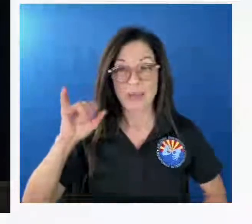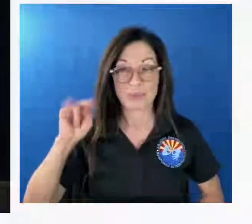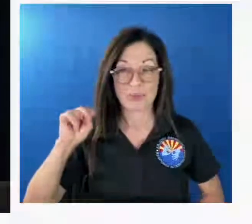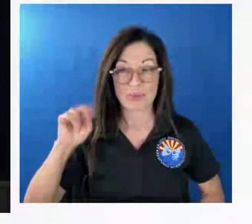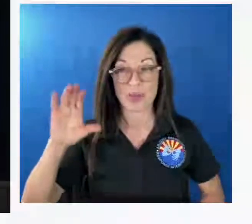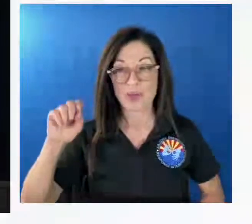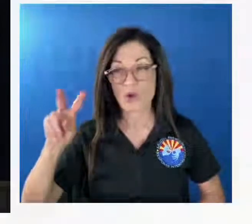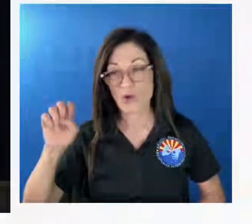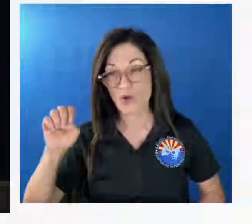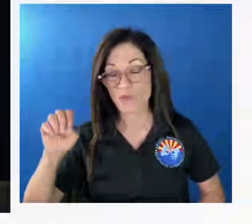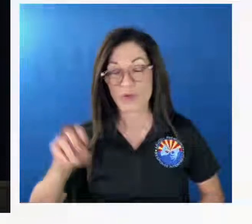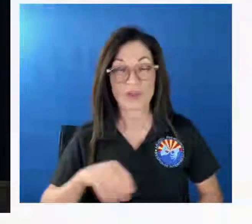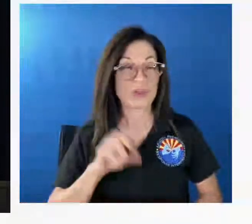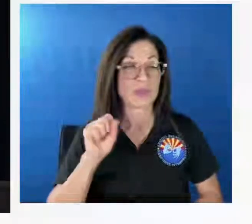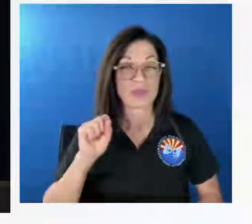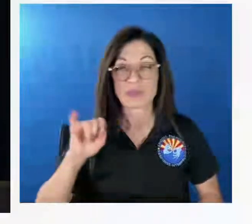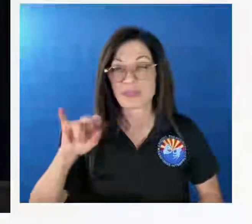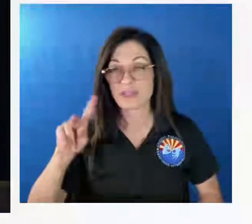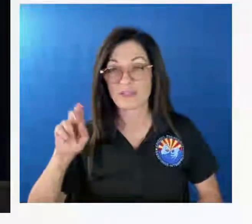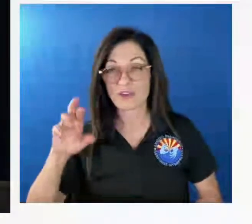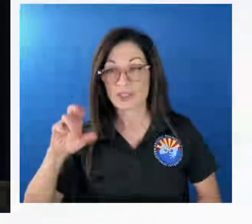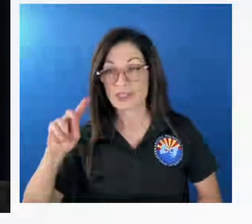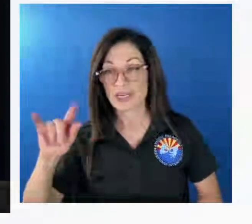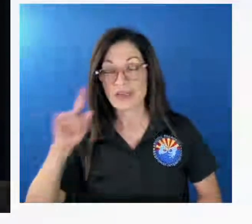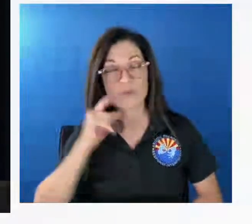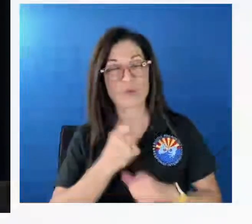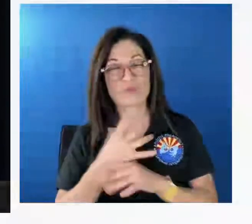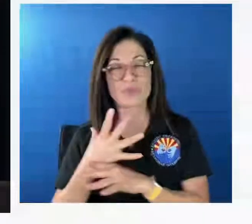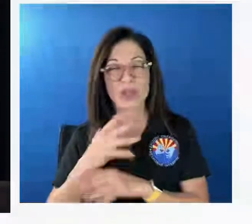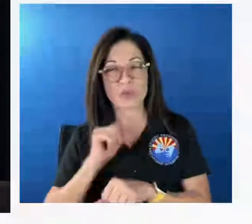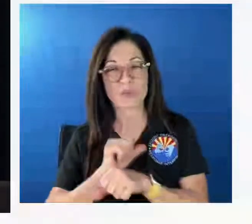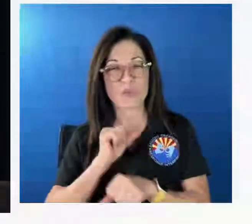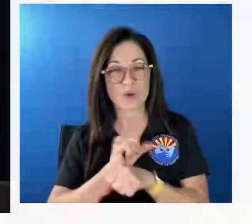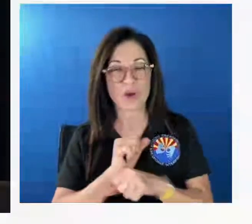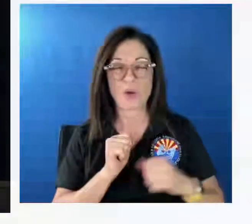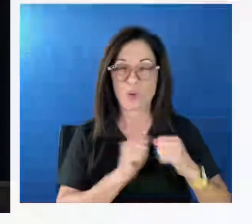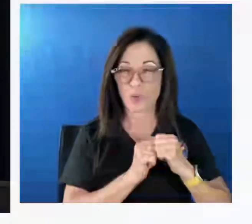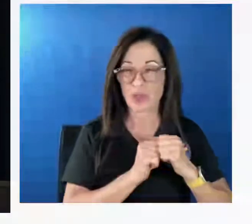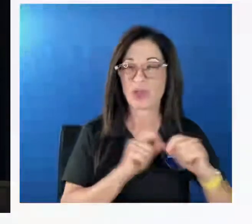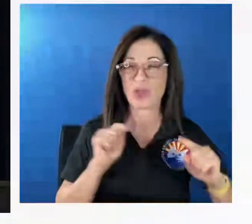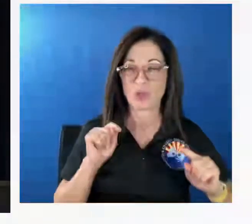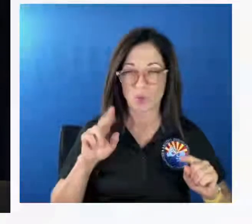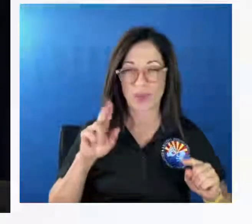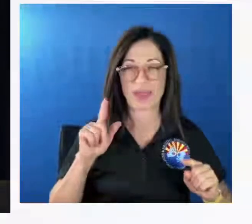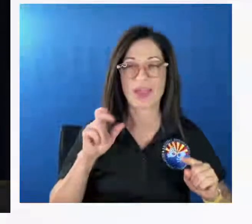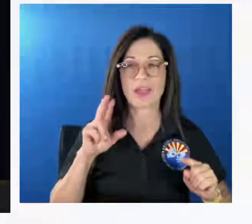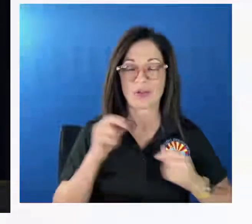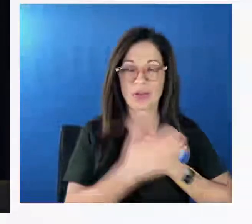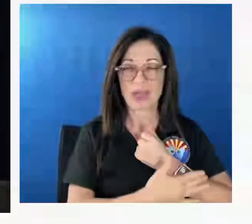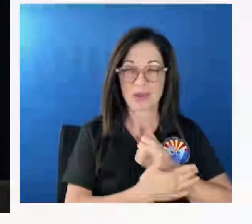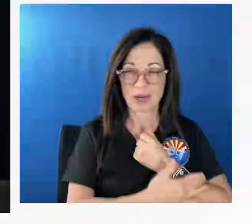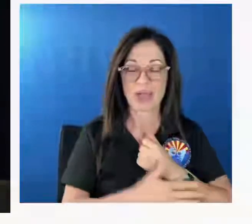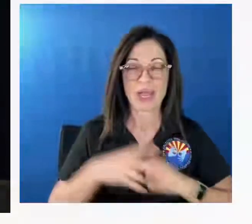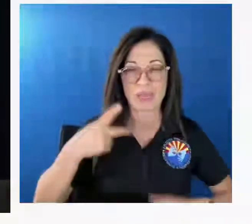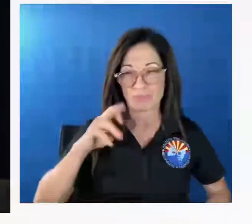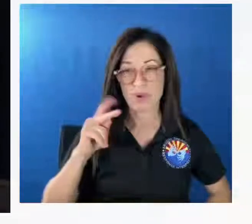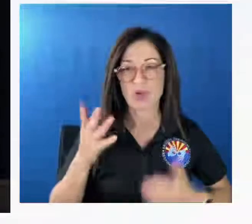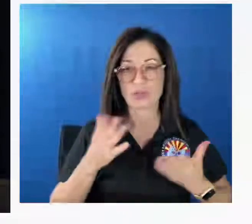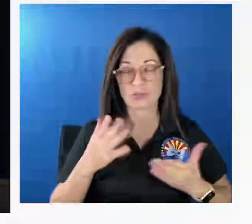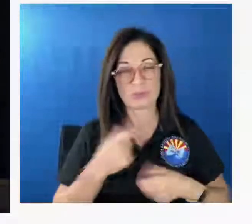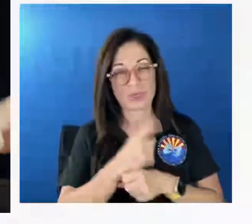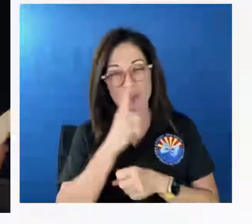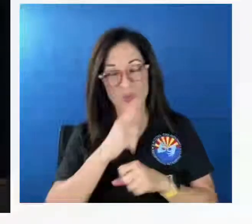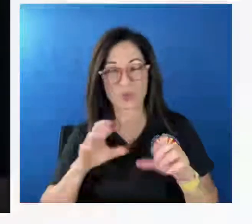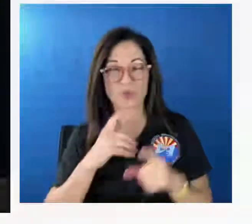City just to do some preparation work, lockstep with Tulare County and CAL FIRE and the Park Service, and making sure that we're doing the right